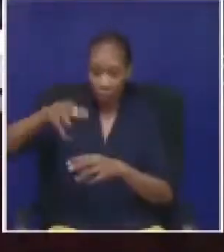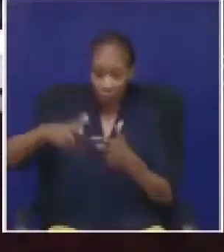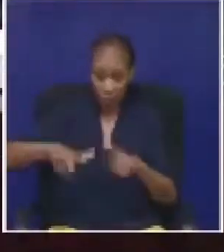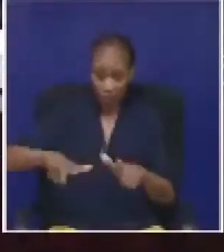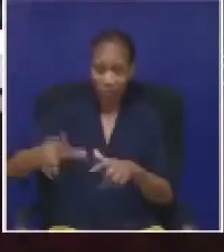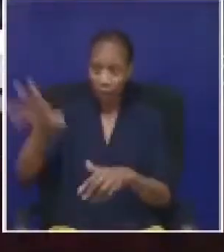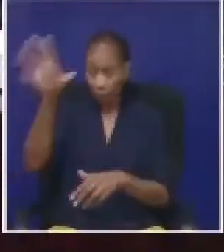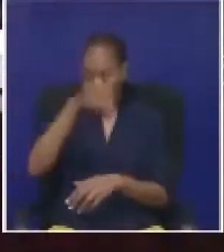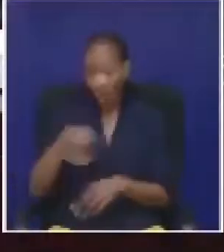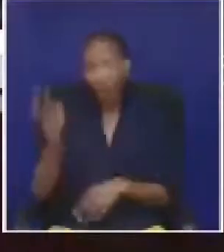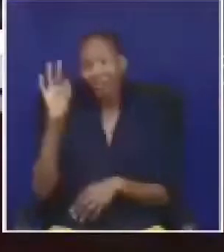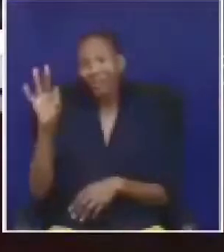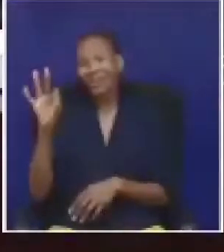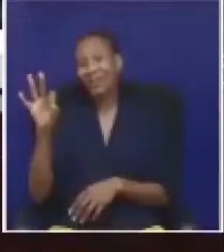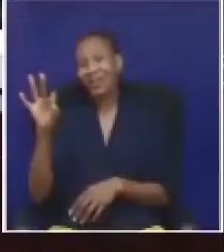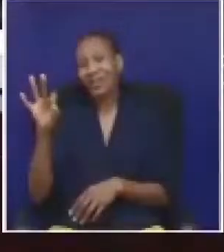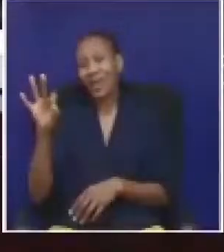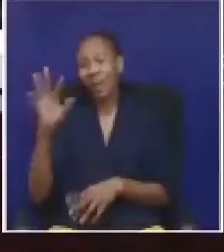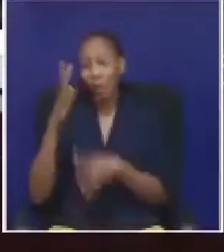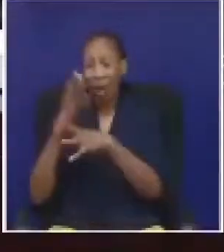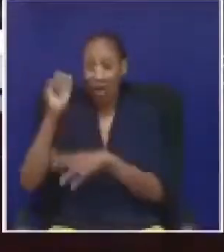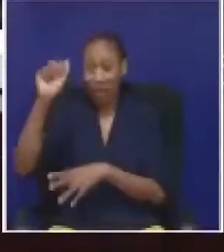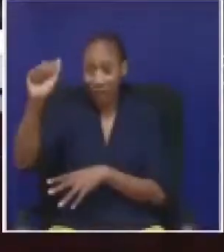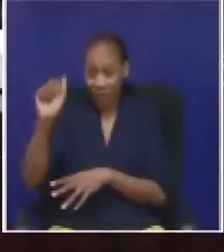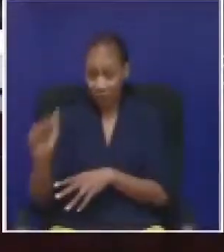level align their